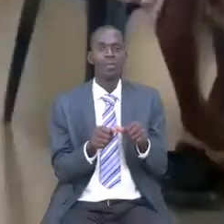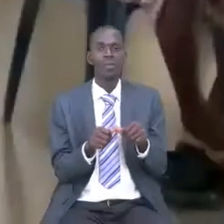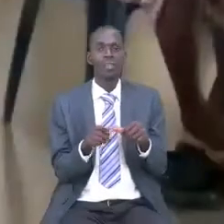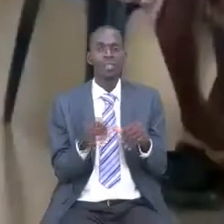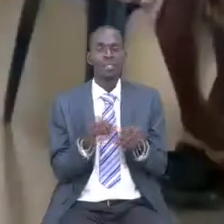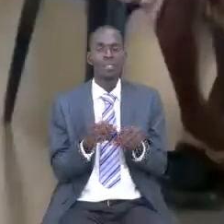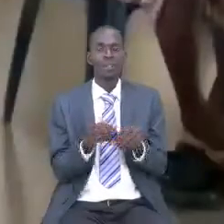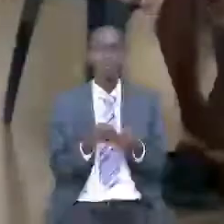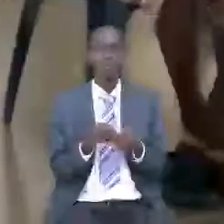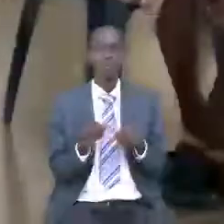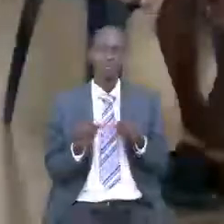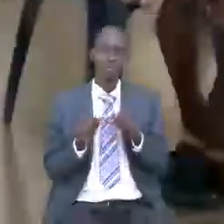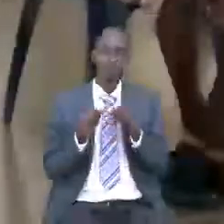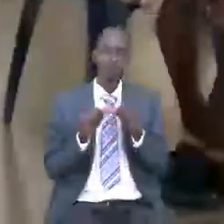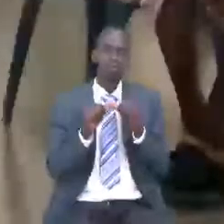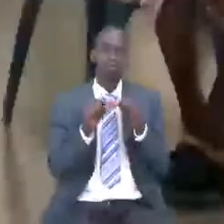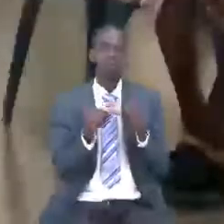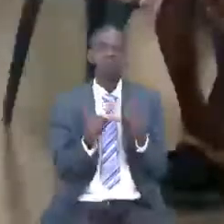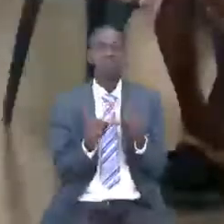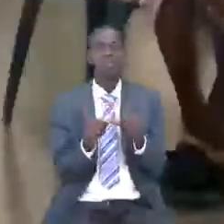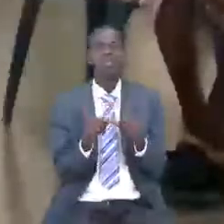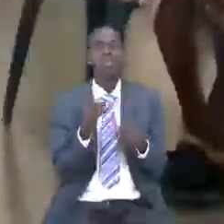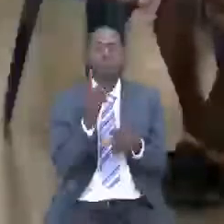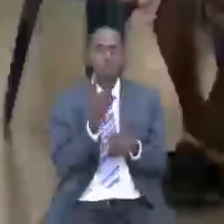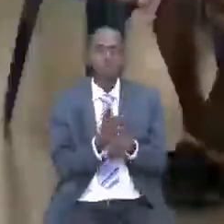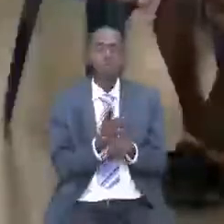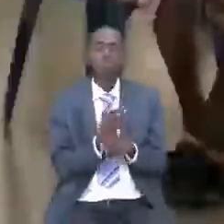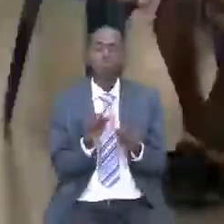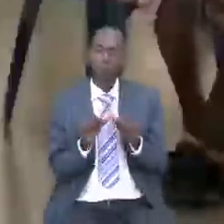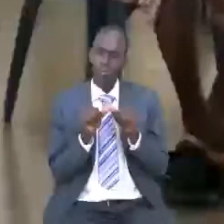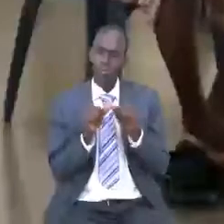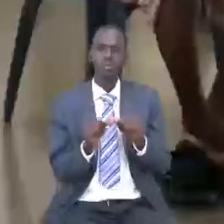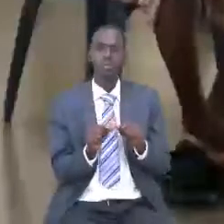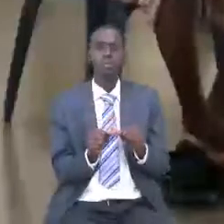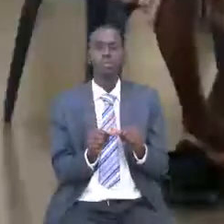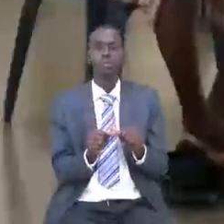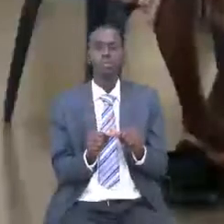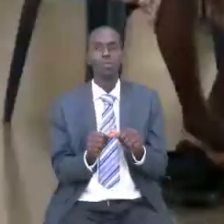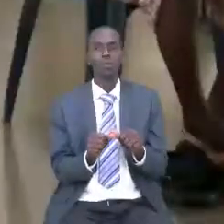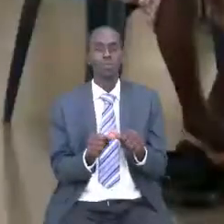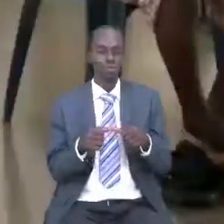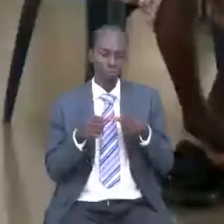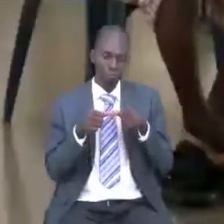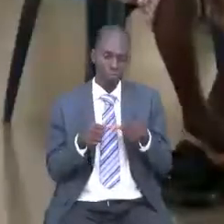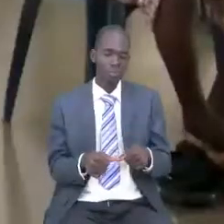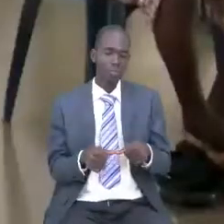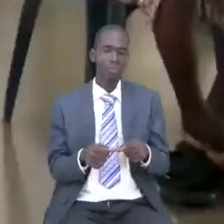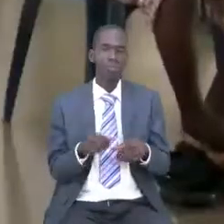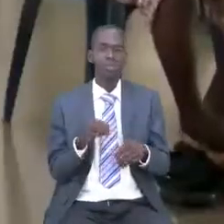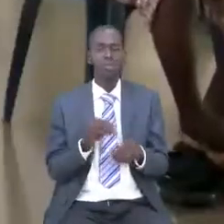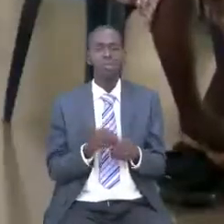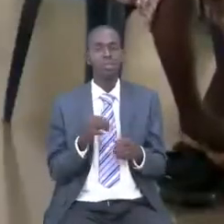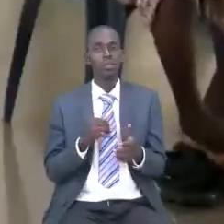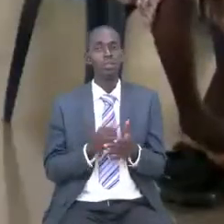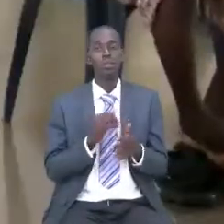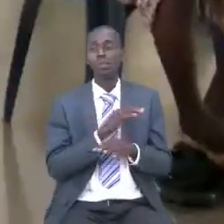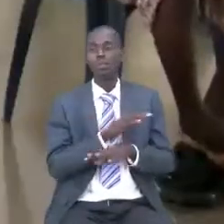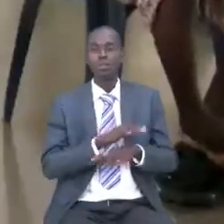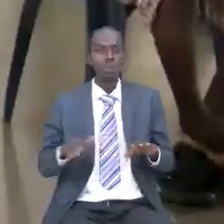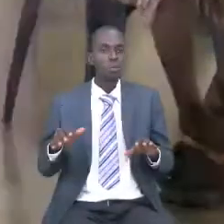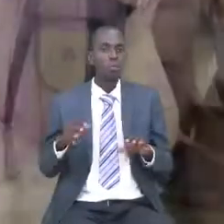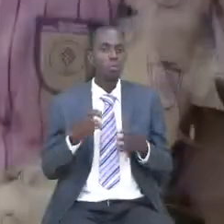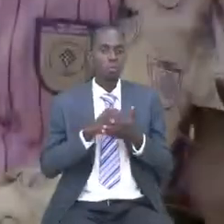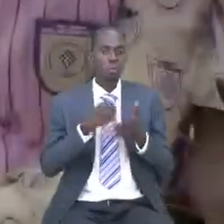performance. Perseverance, just stay at it. Just stick to it. Don't get your mind,